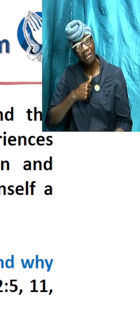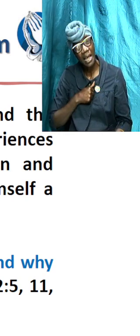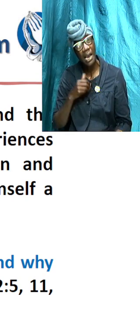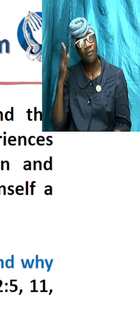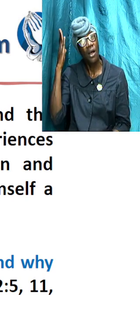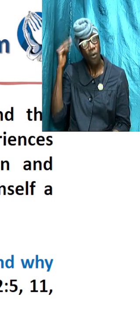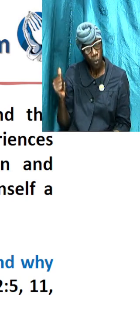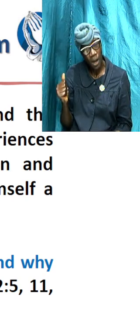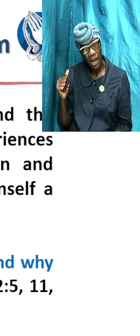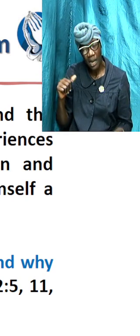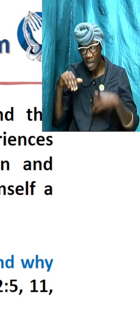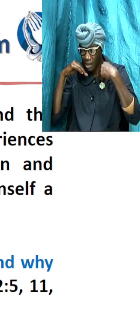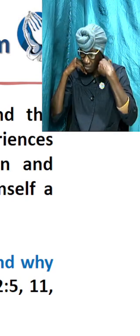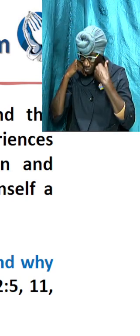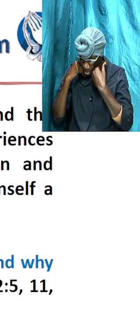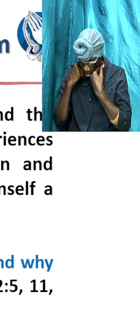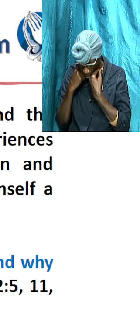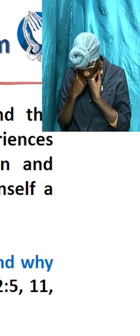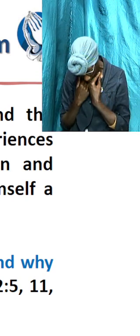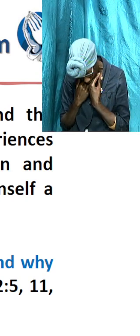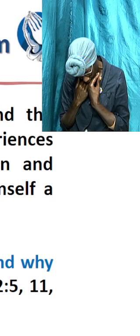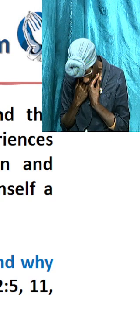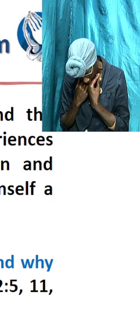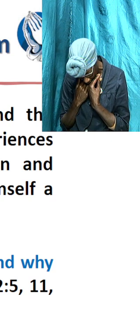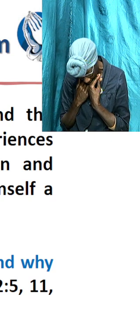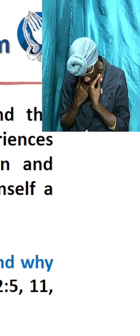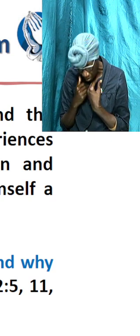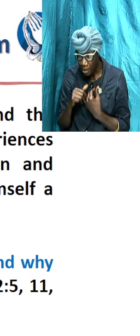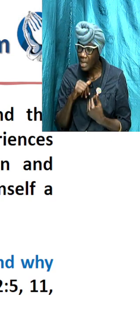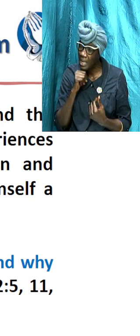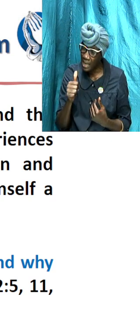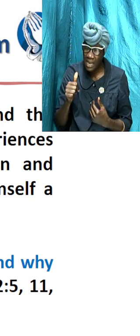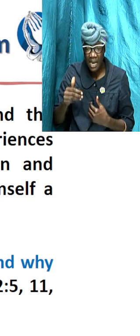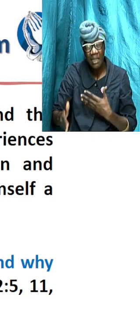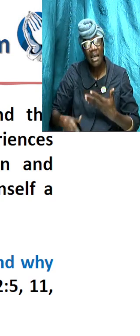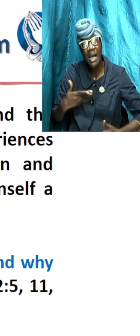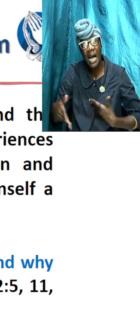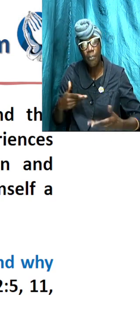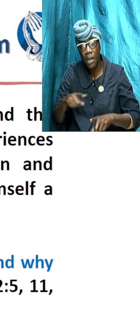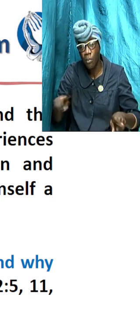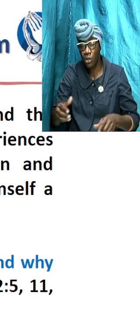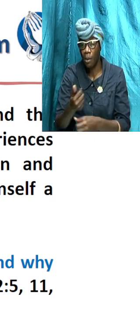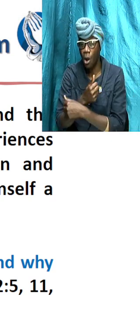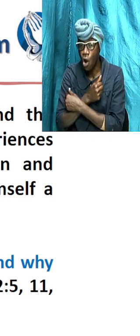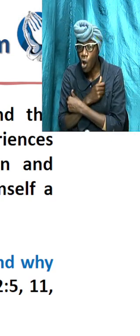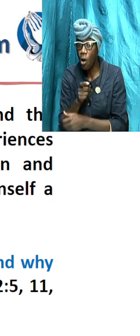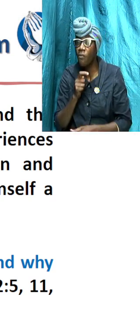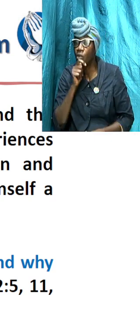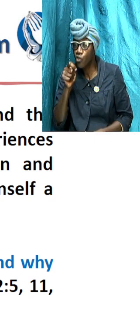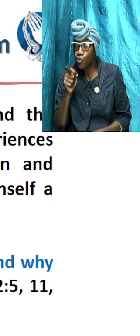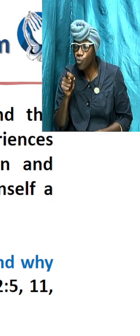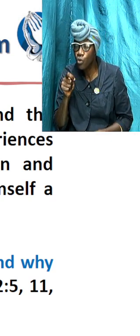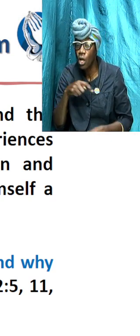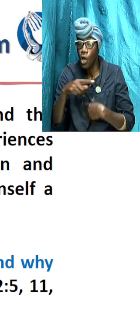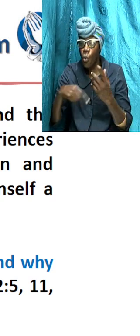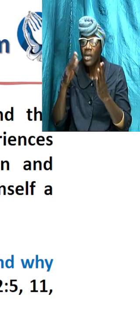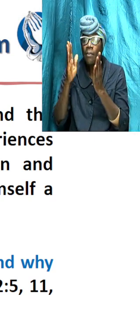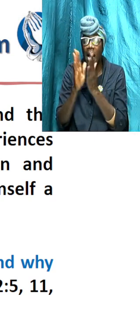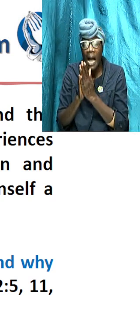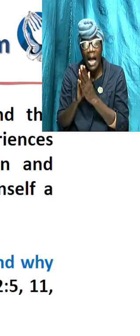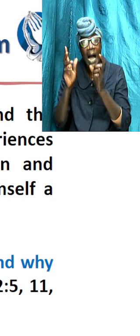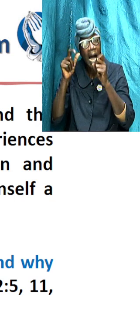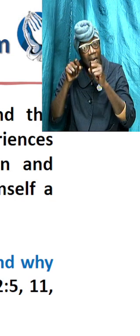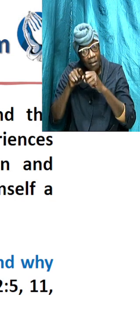O my soul? And why are you disquieted within me? But I love the fact that while he asked the question,